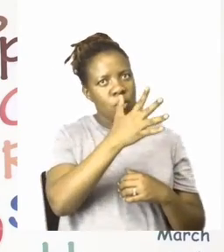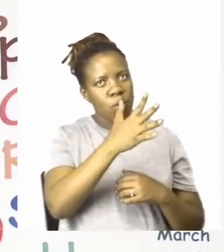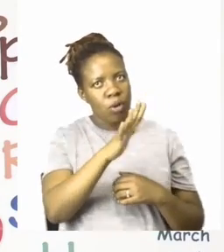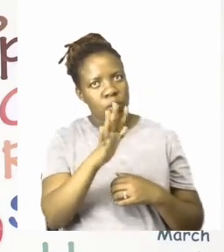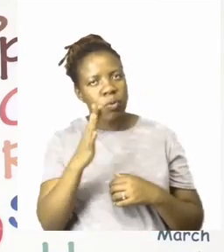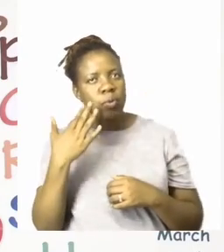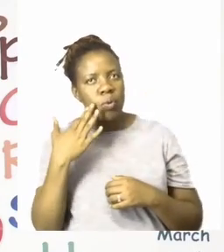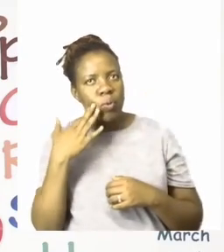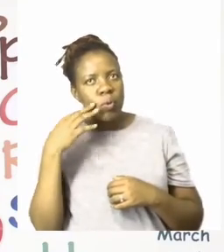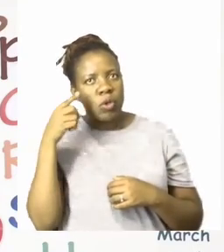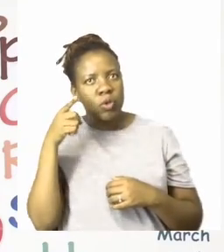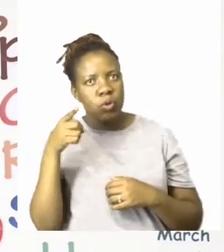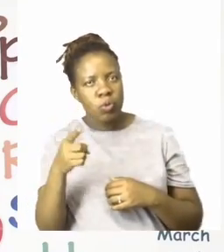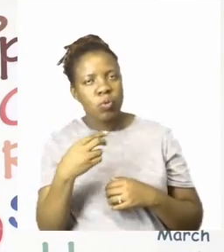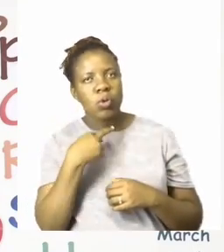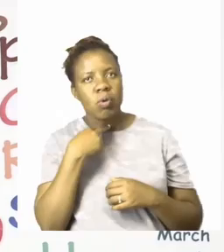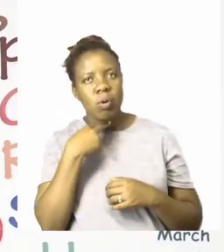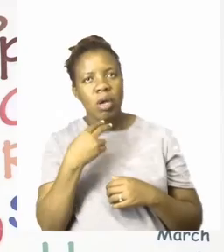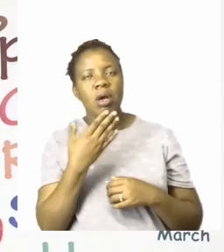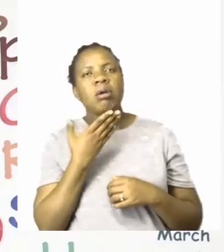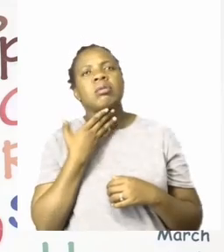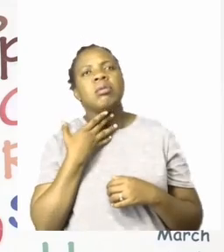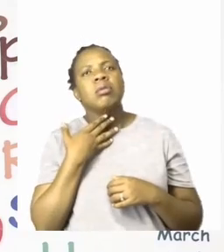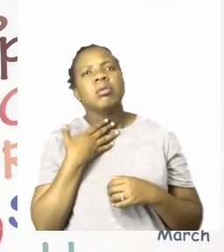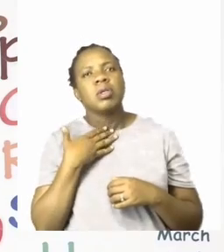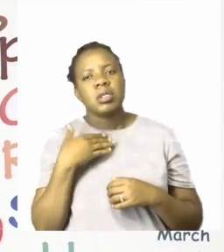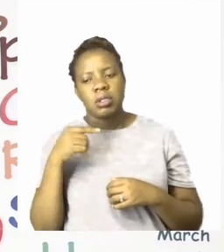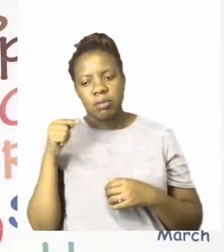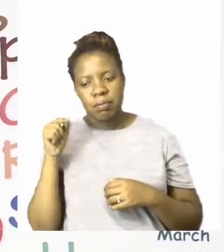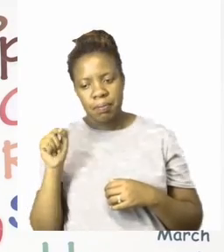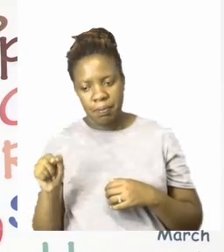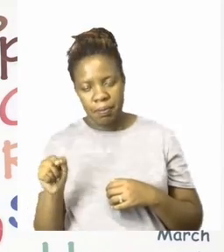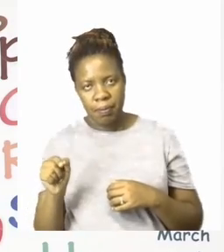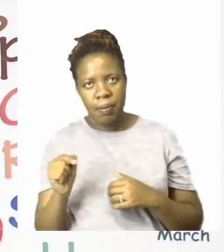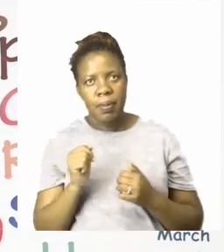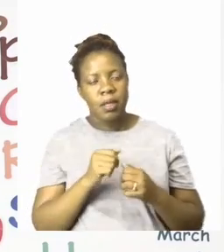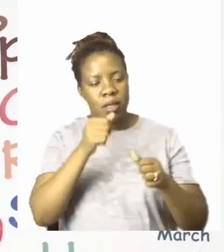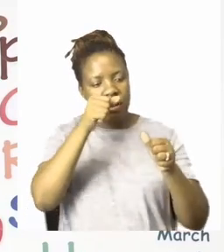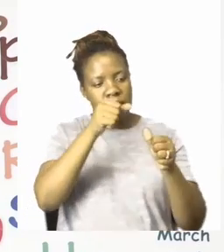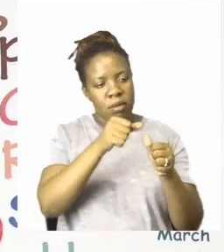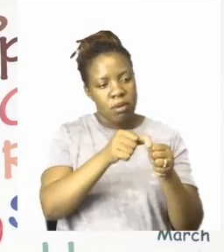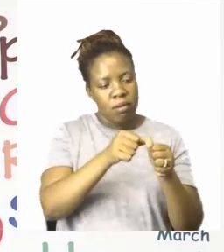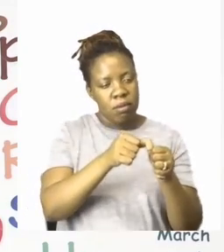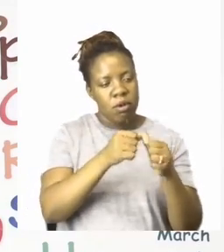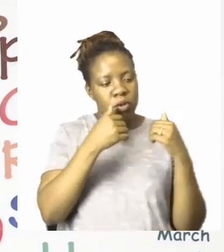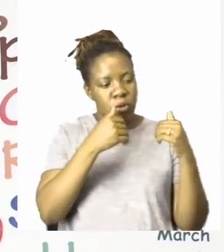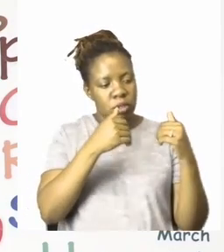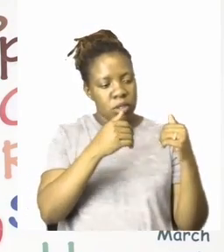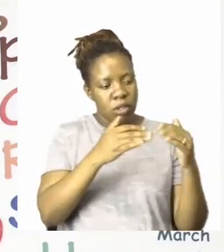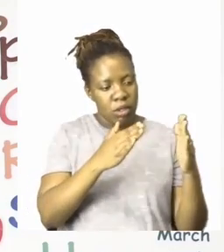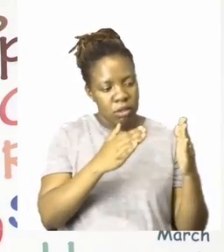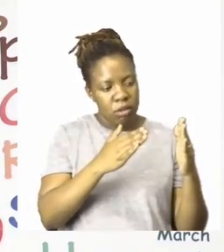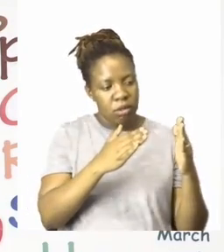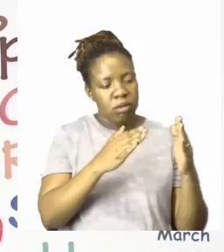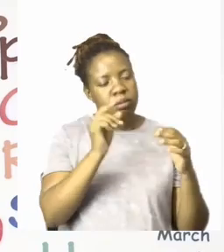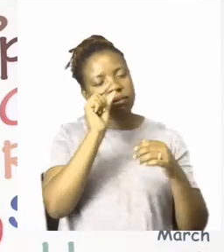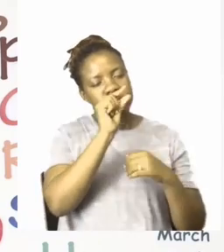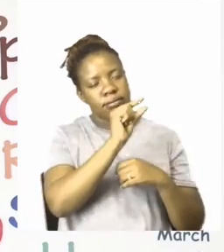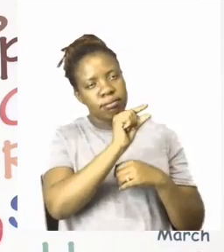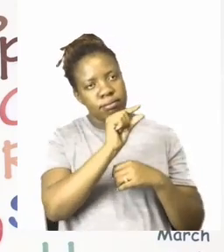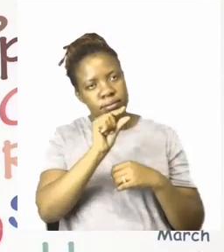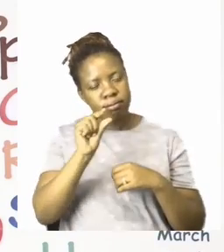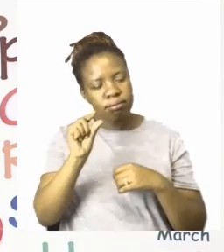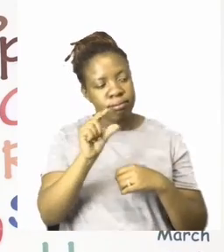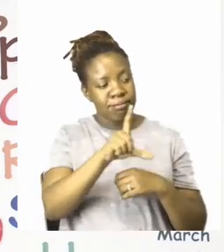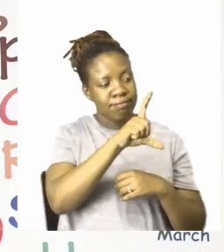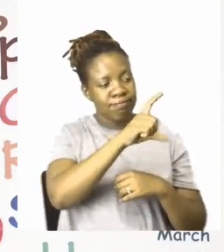when you write your sentences, remember to start your sentence with a capital letter and to end